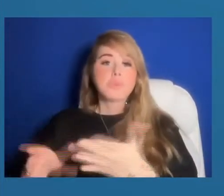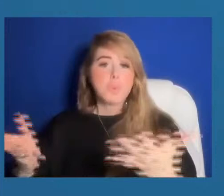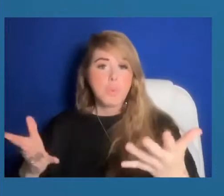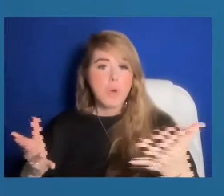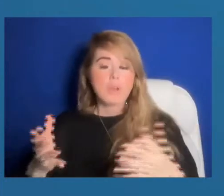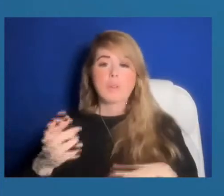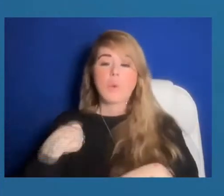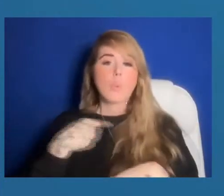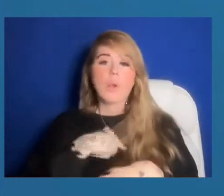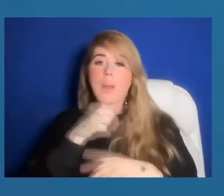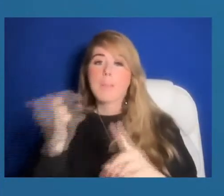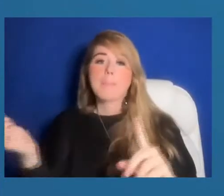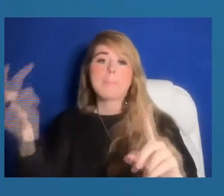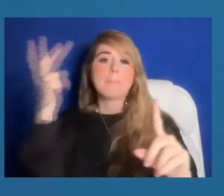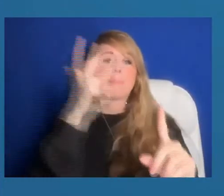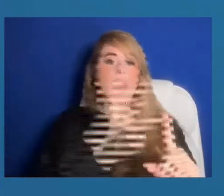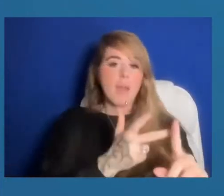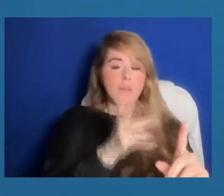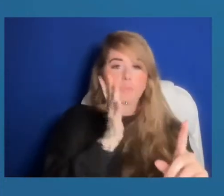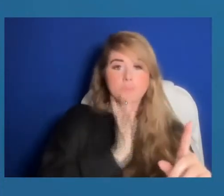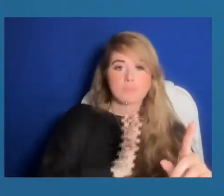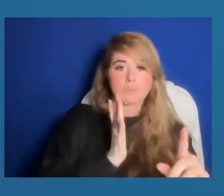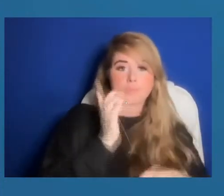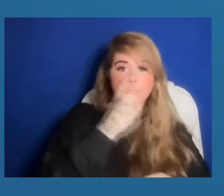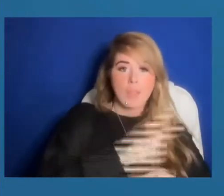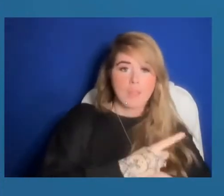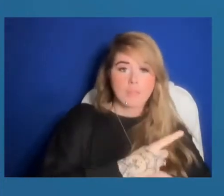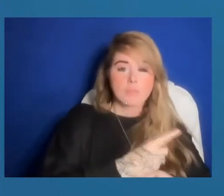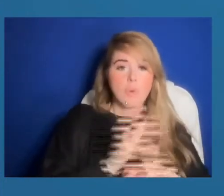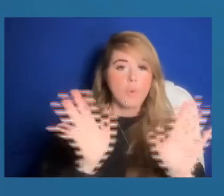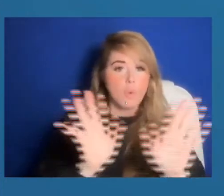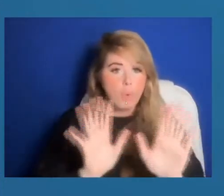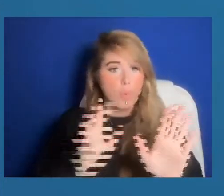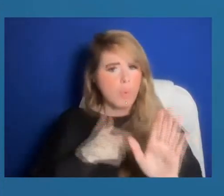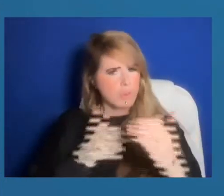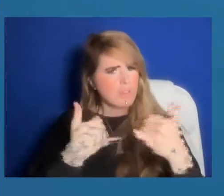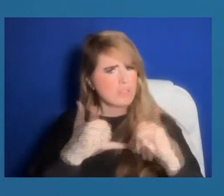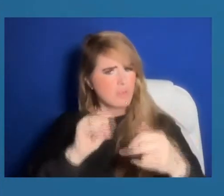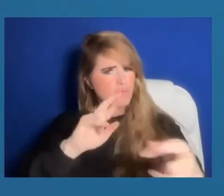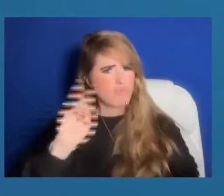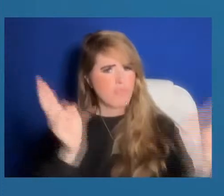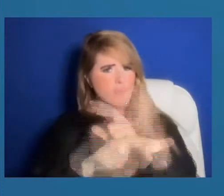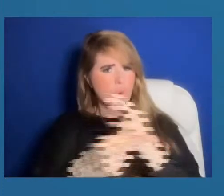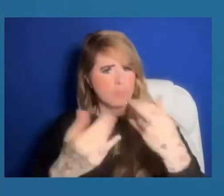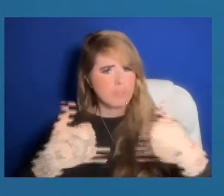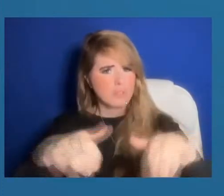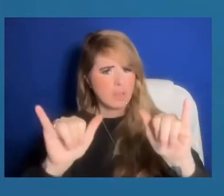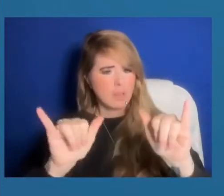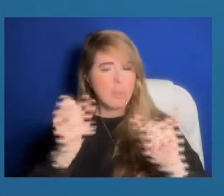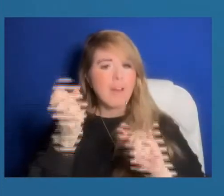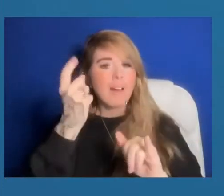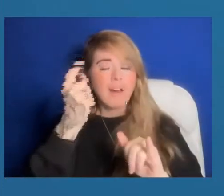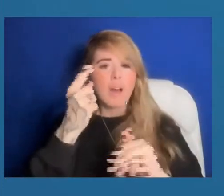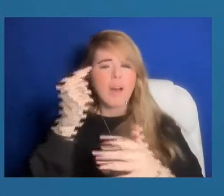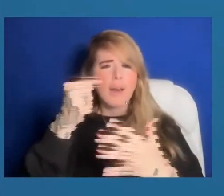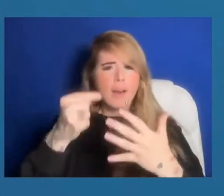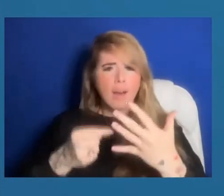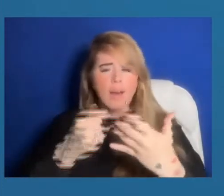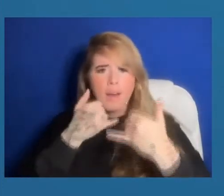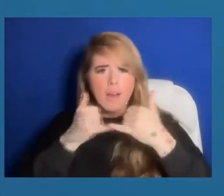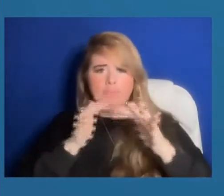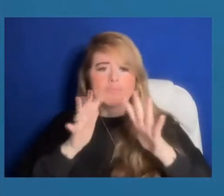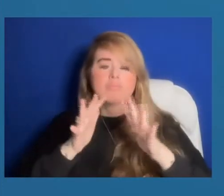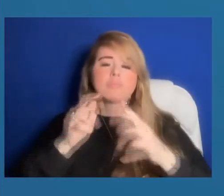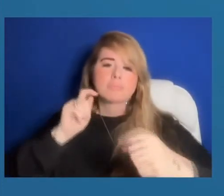old days or a reversal of true reform. It's a much-needed adjustment that will relieve prosecutors of onerous